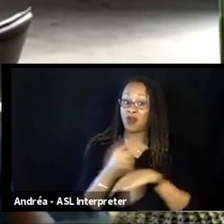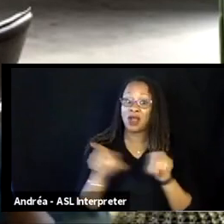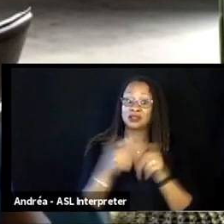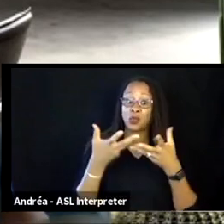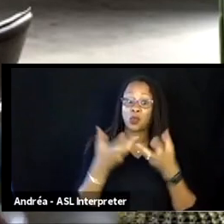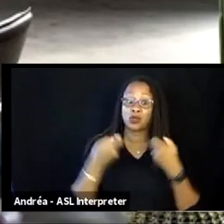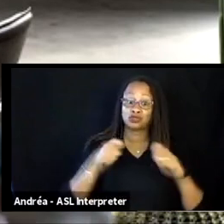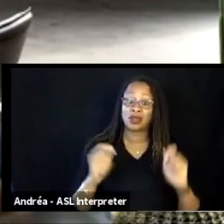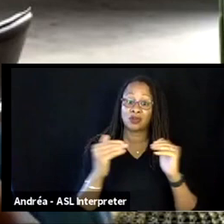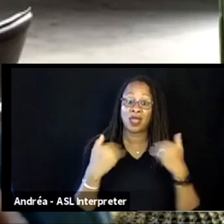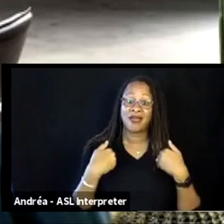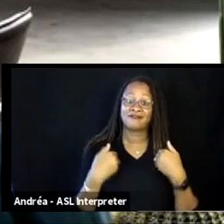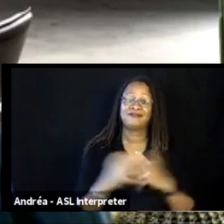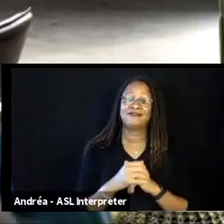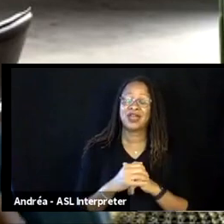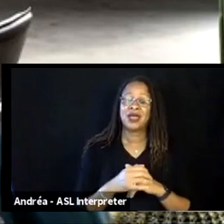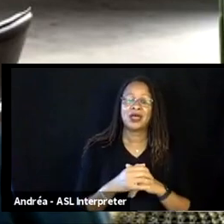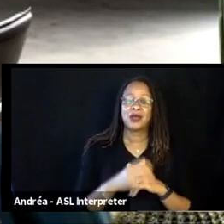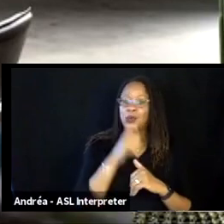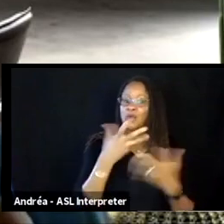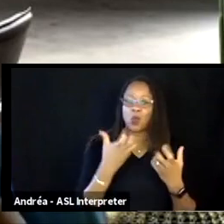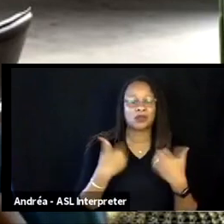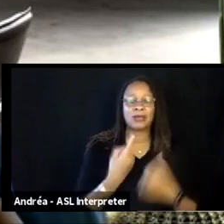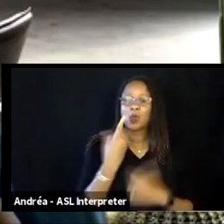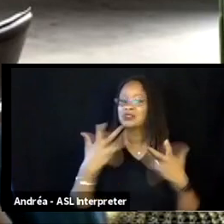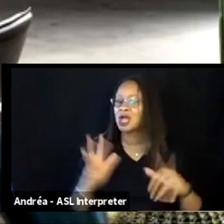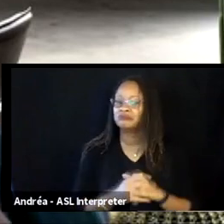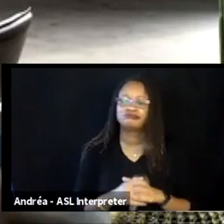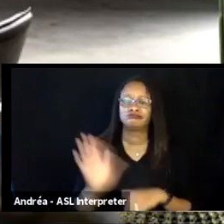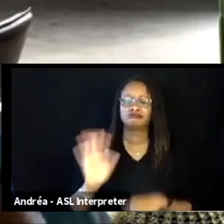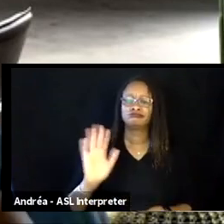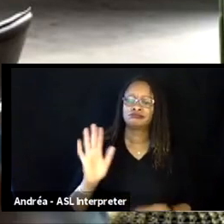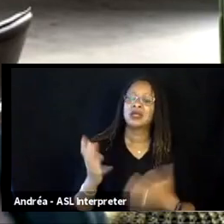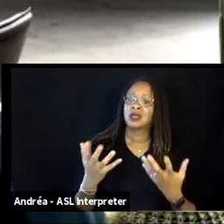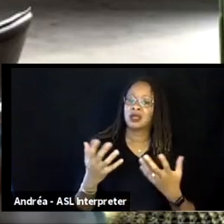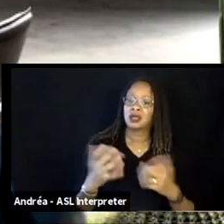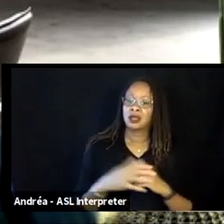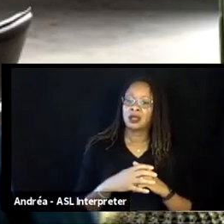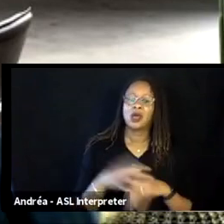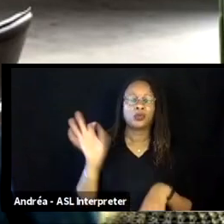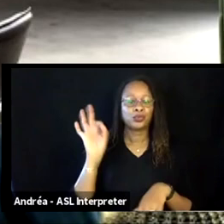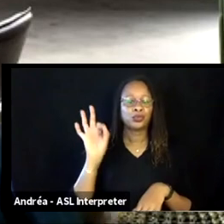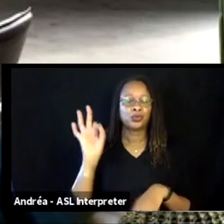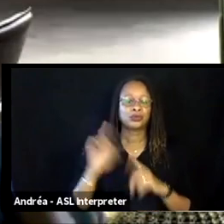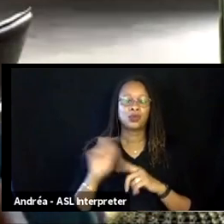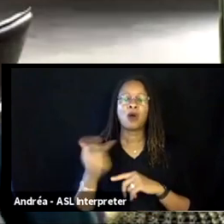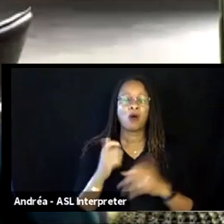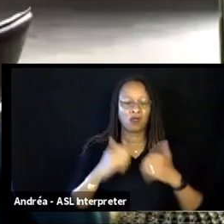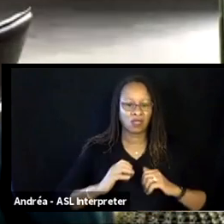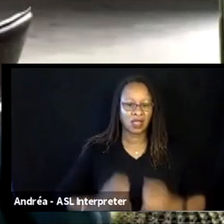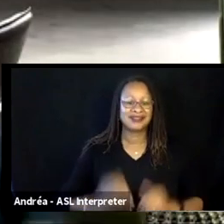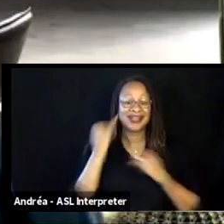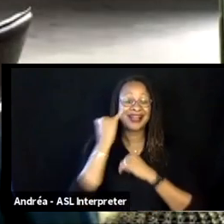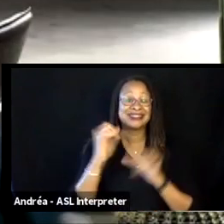to have we don't want this to be a one and done or a one time moment. We're preaching to all of our clients the